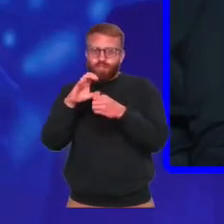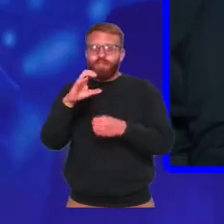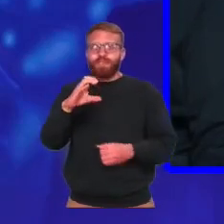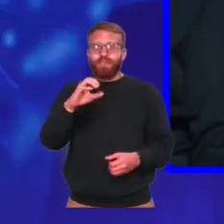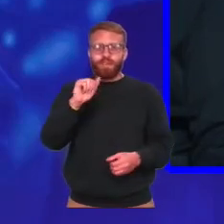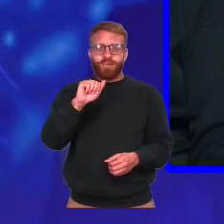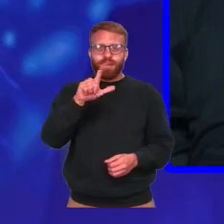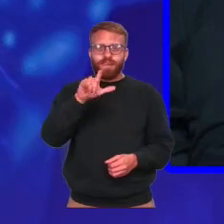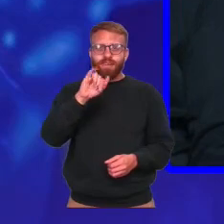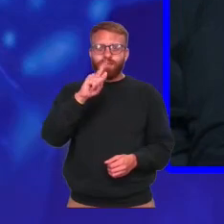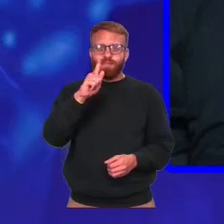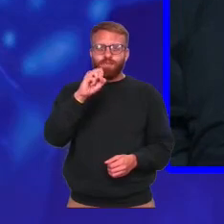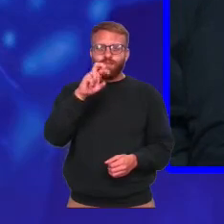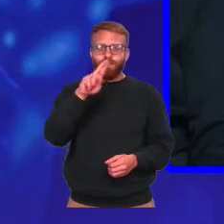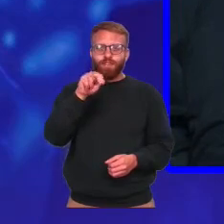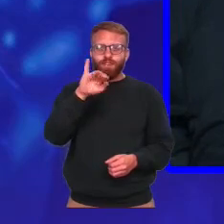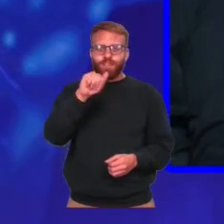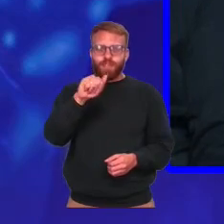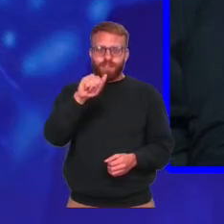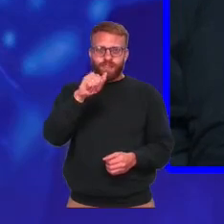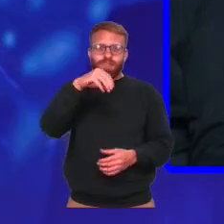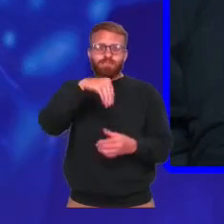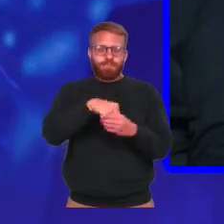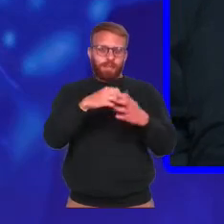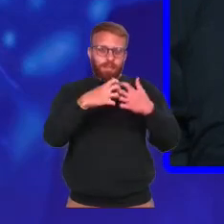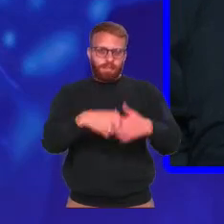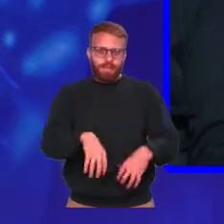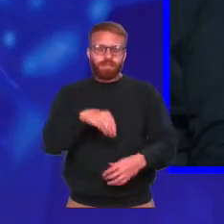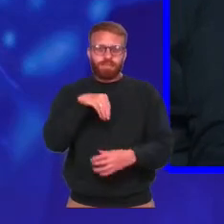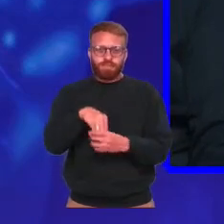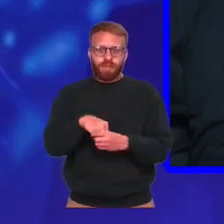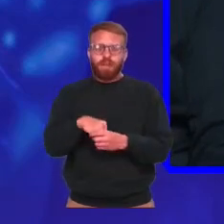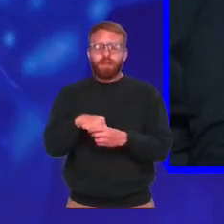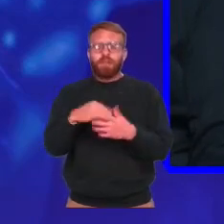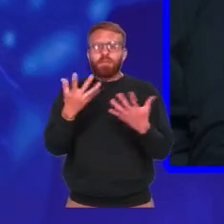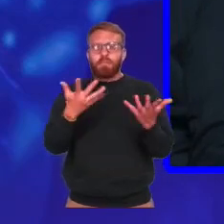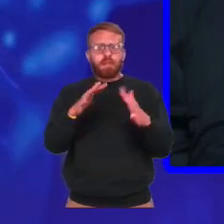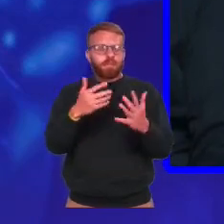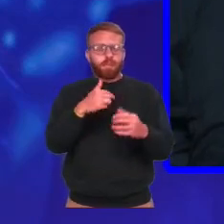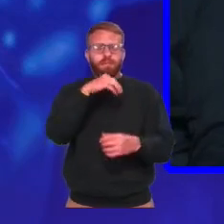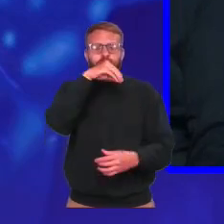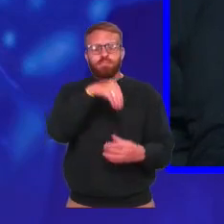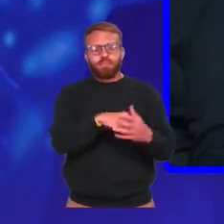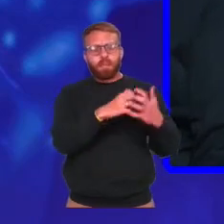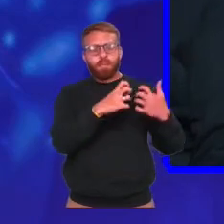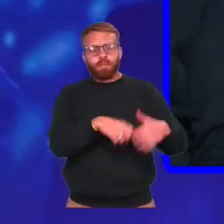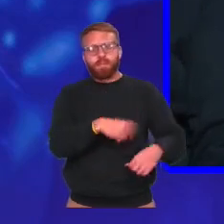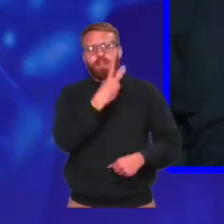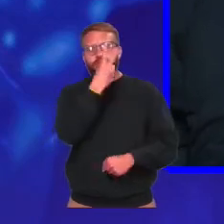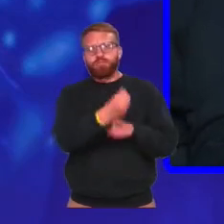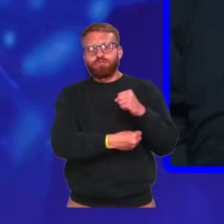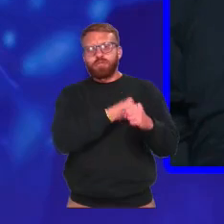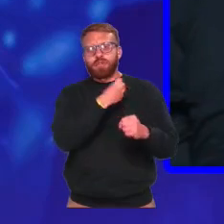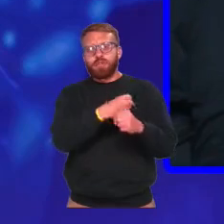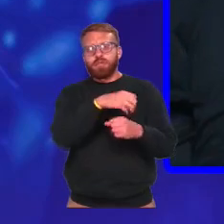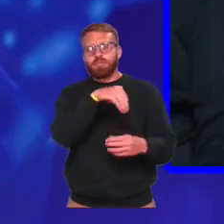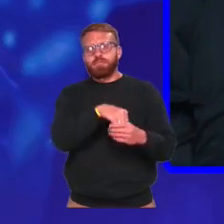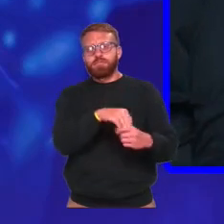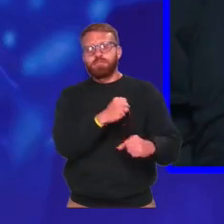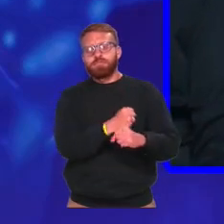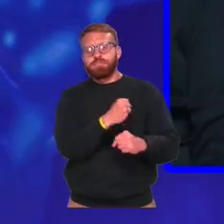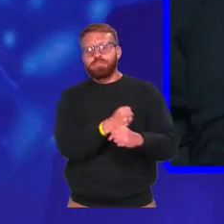time that people stay at a company is approximately 2 years. At PlayStation, a lot of the people I work with have been there 10 years or